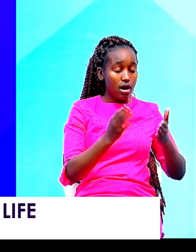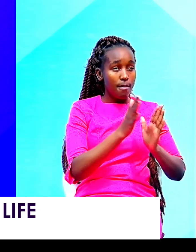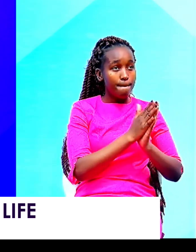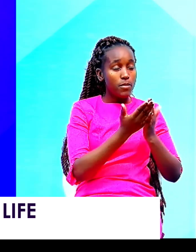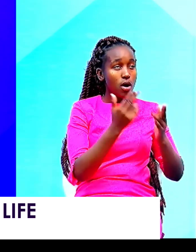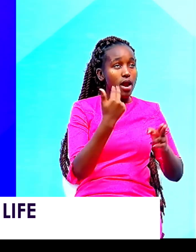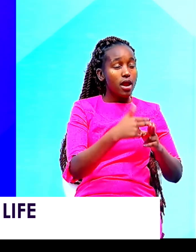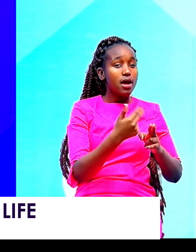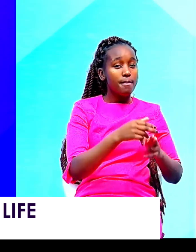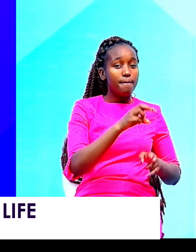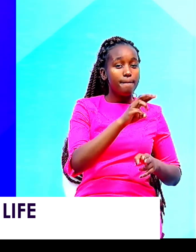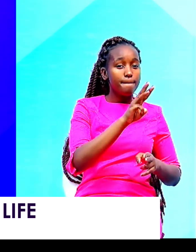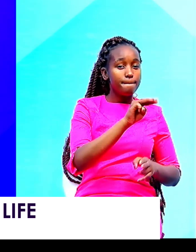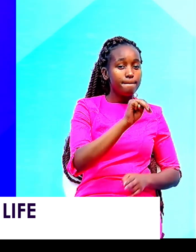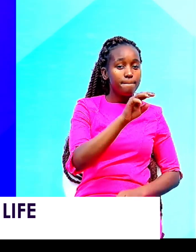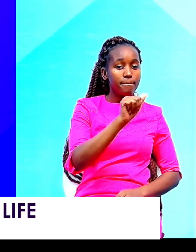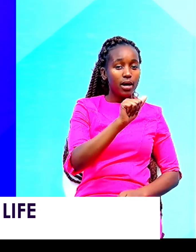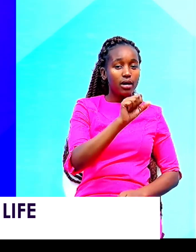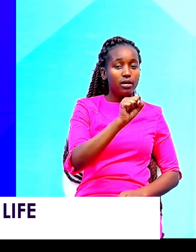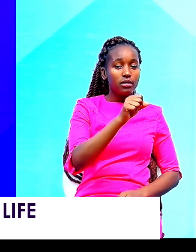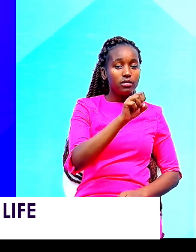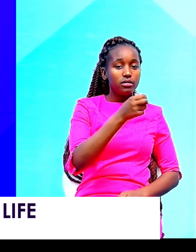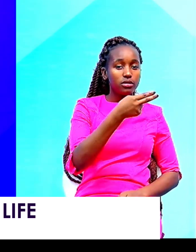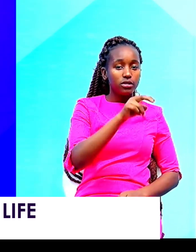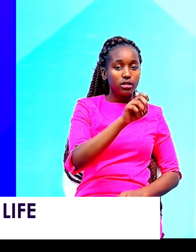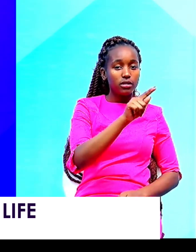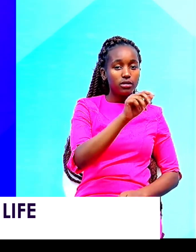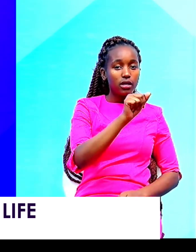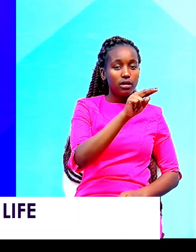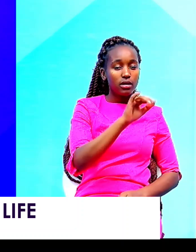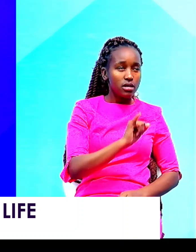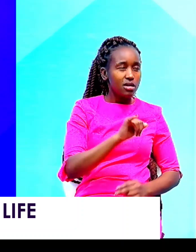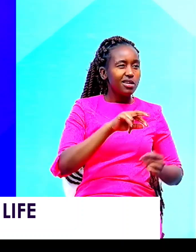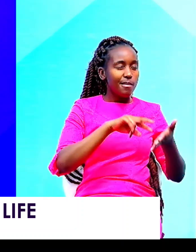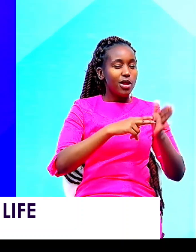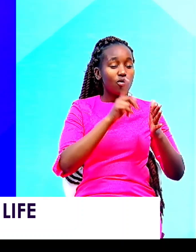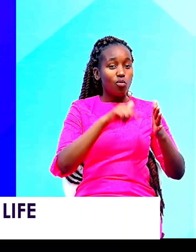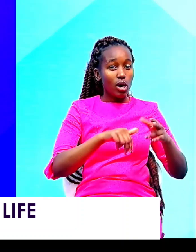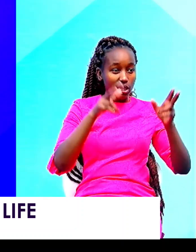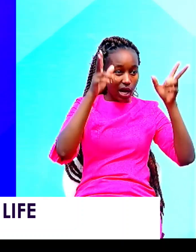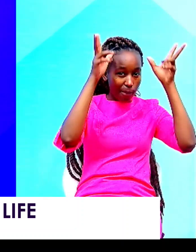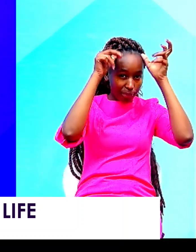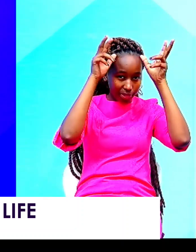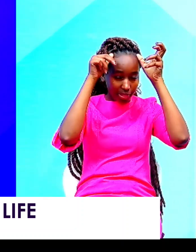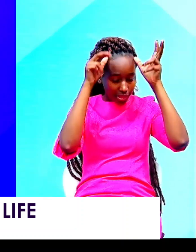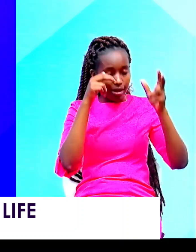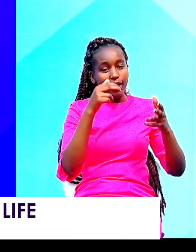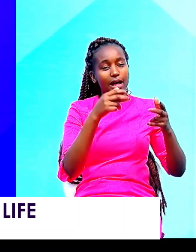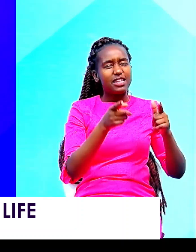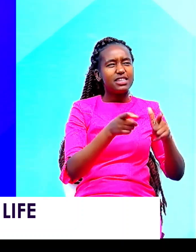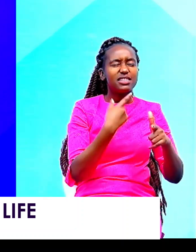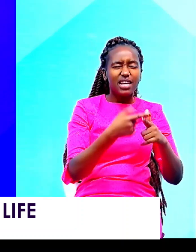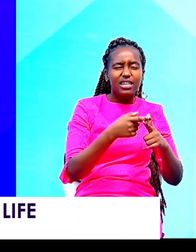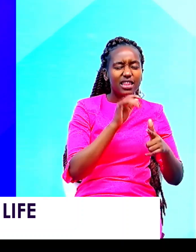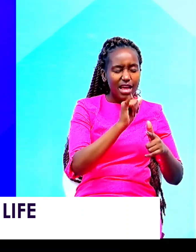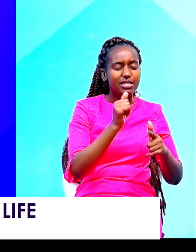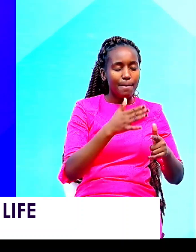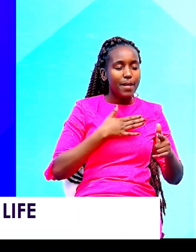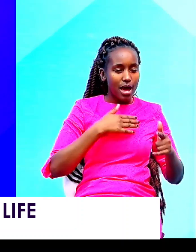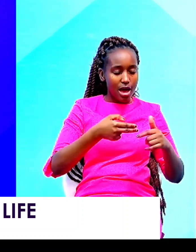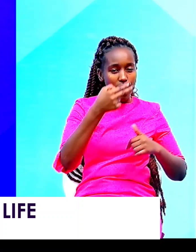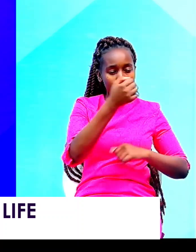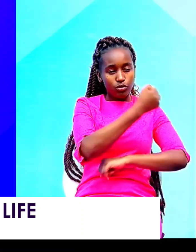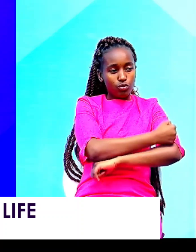you came much later? Which book did you do? Kisadikika? I did Visiki, or maybe you did